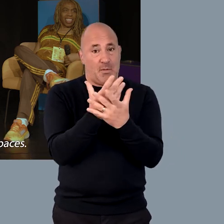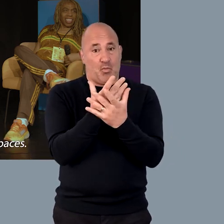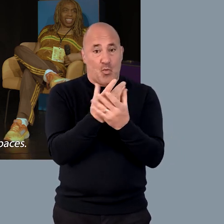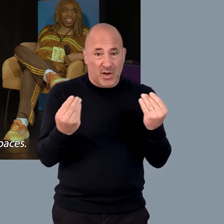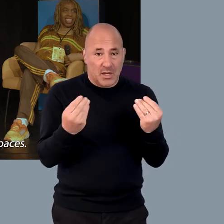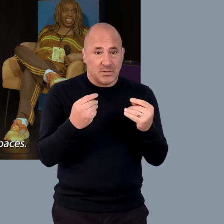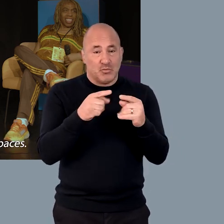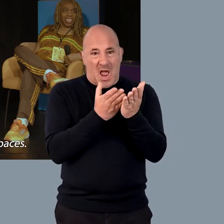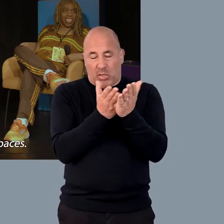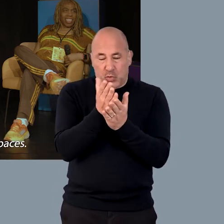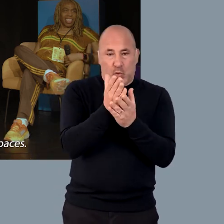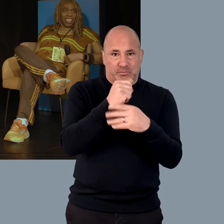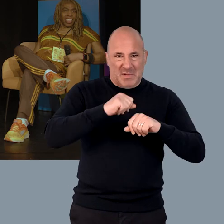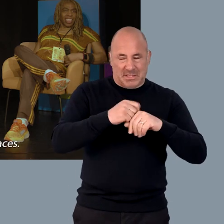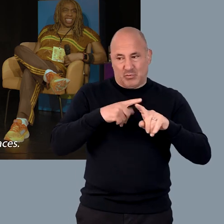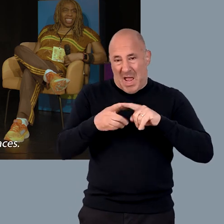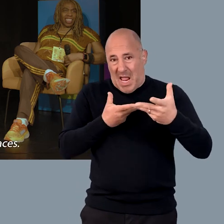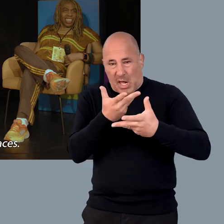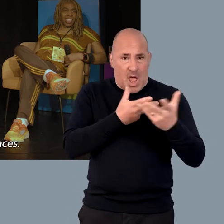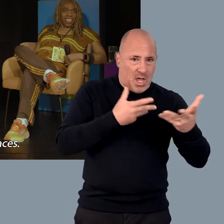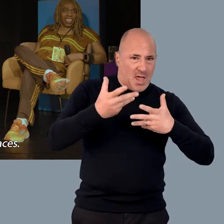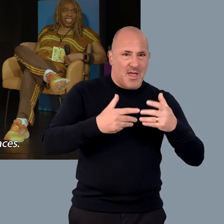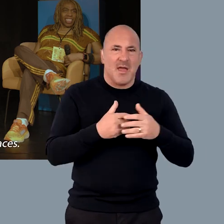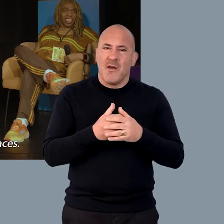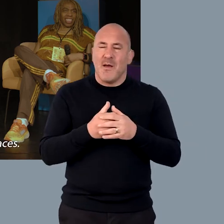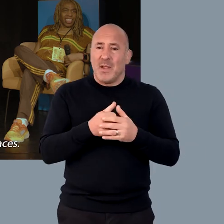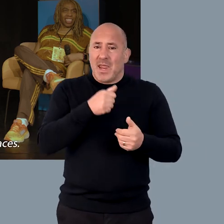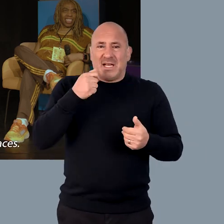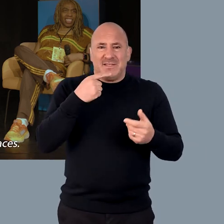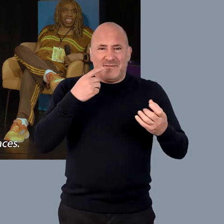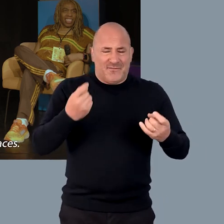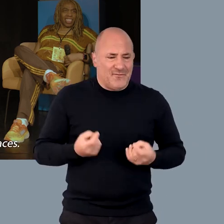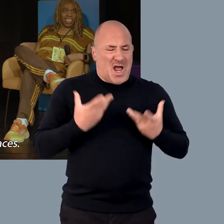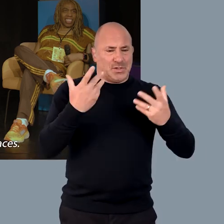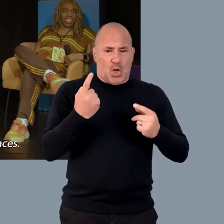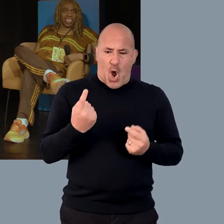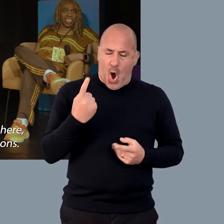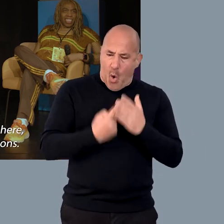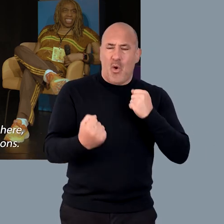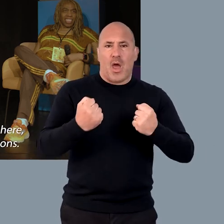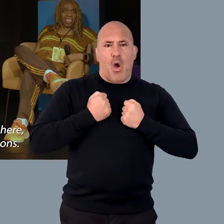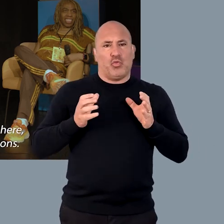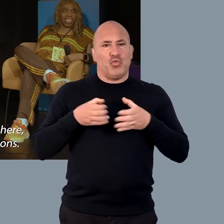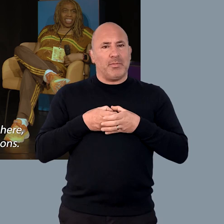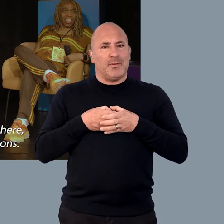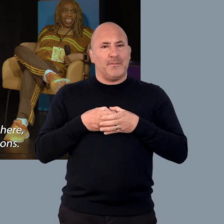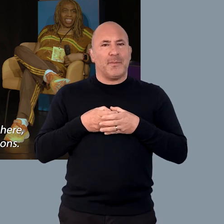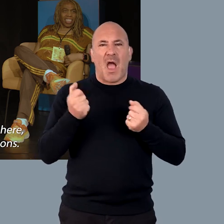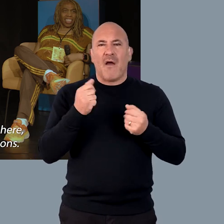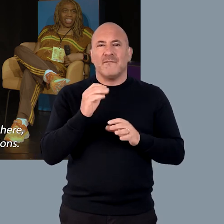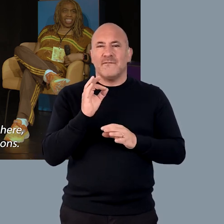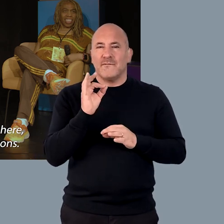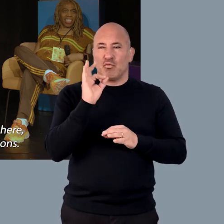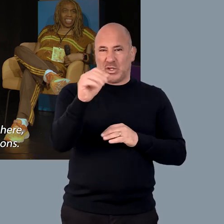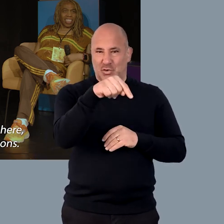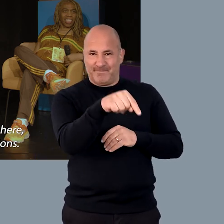also exhausting constantly navigating spaces It's about replenishing sometimes to be in radically exclusive spaces, but there was a question close to the front